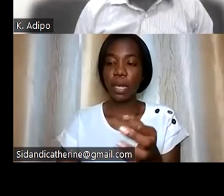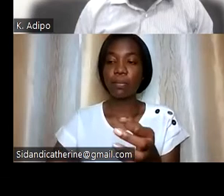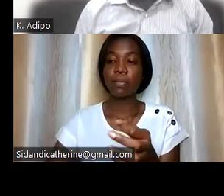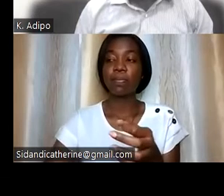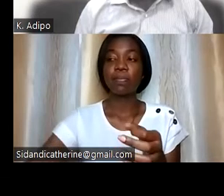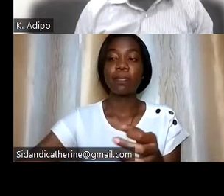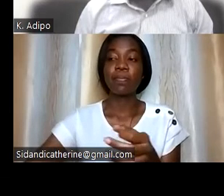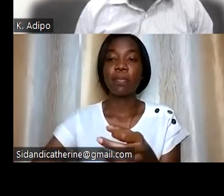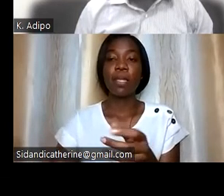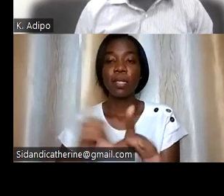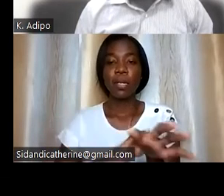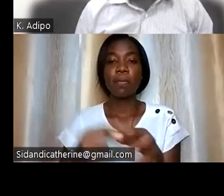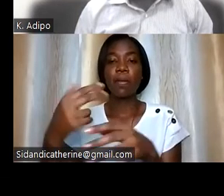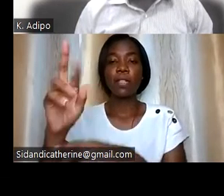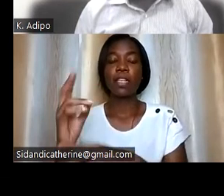most understaffed.